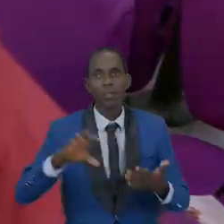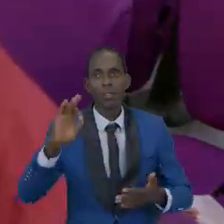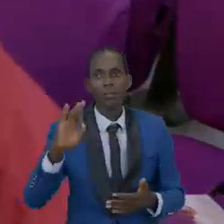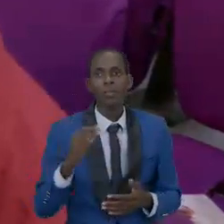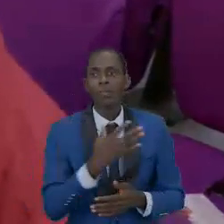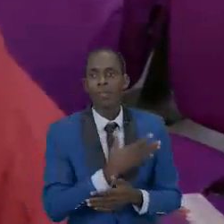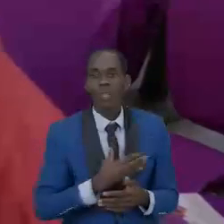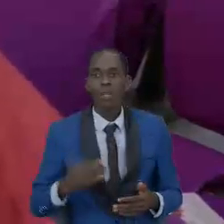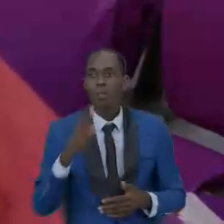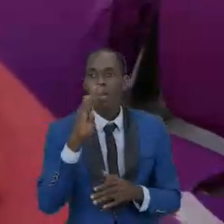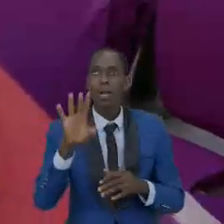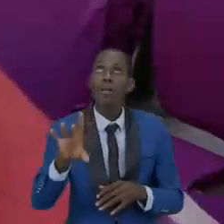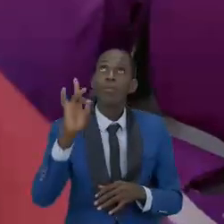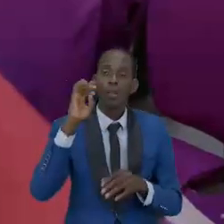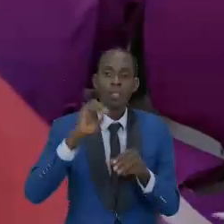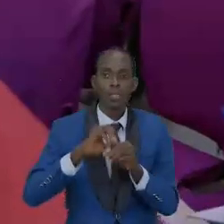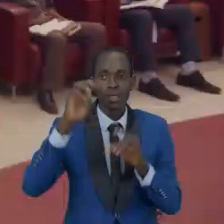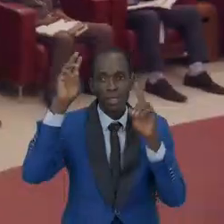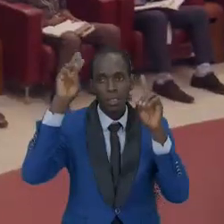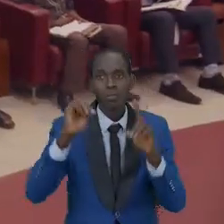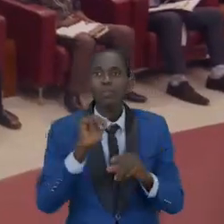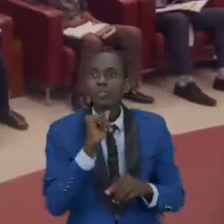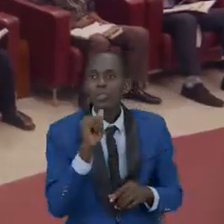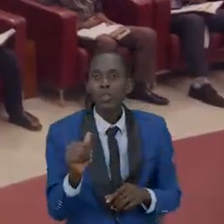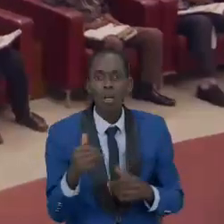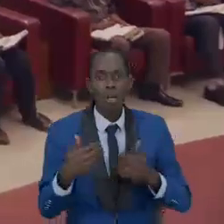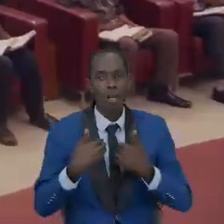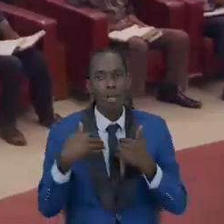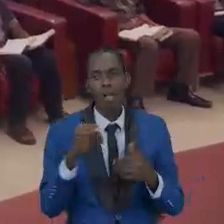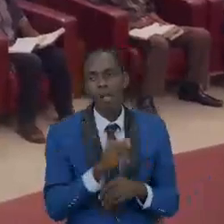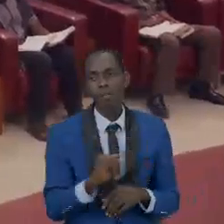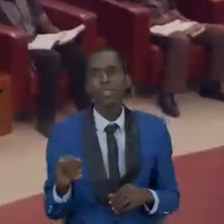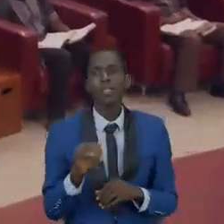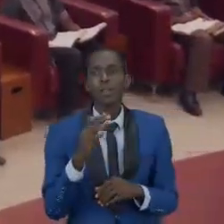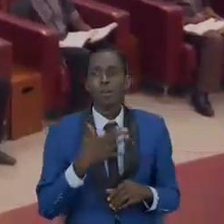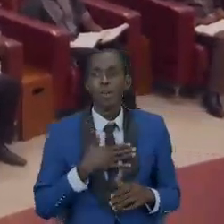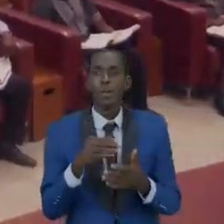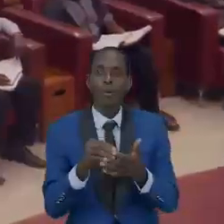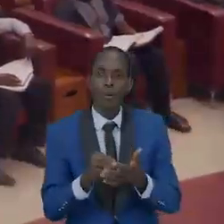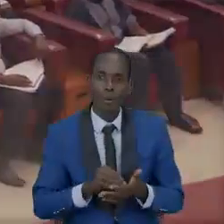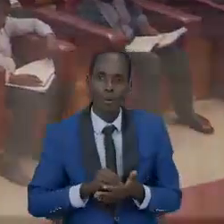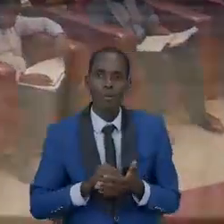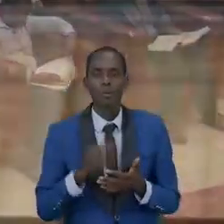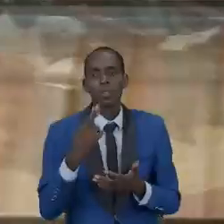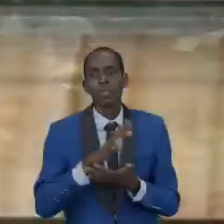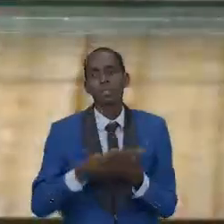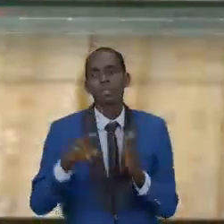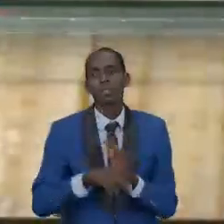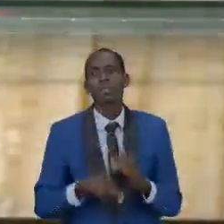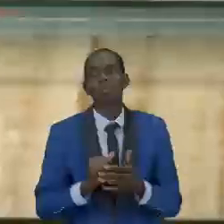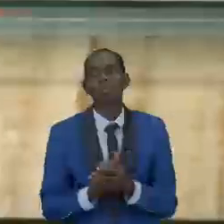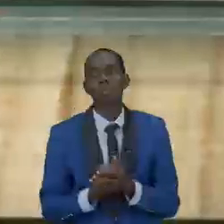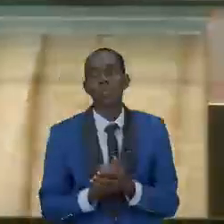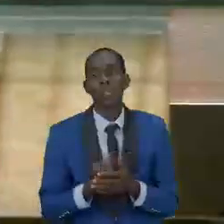be found in him, not having my own righteousness. And